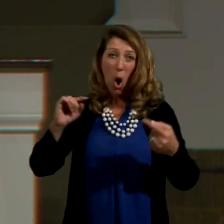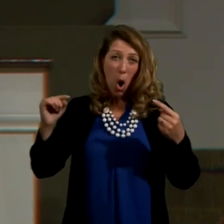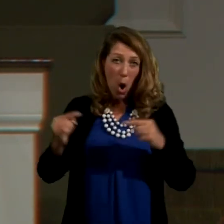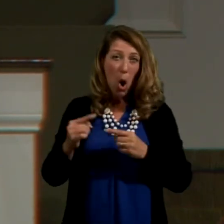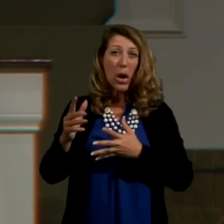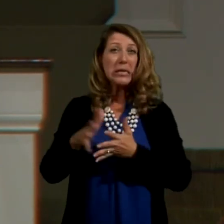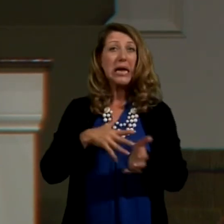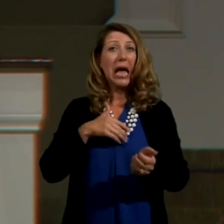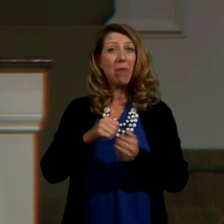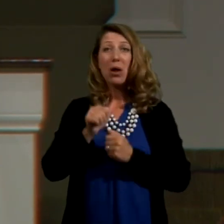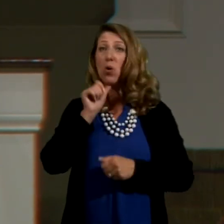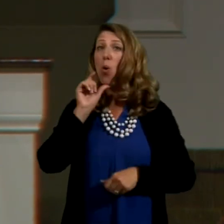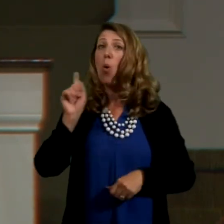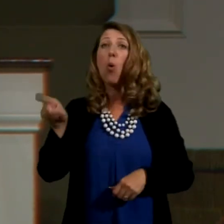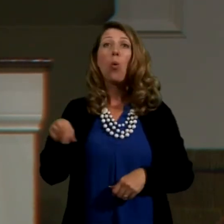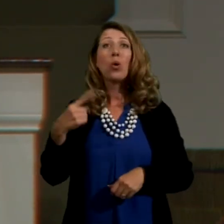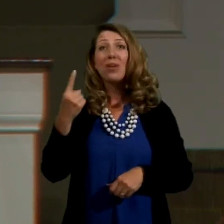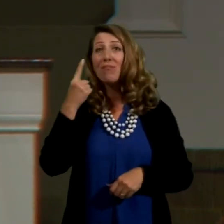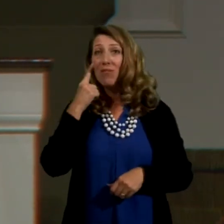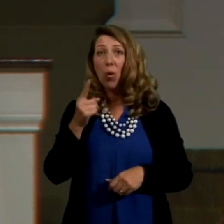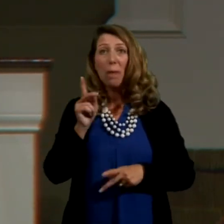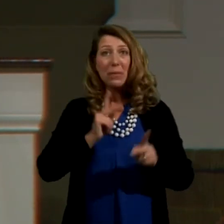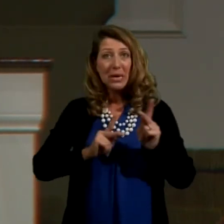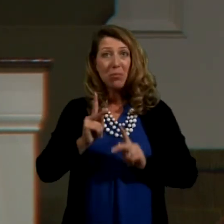not only for the lady and the ship.